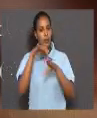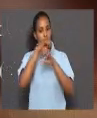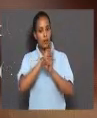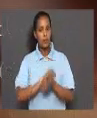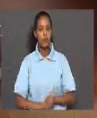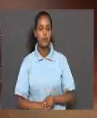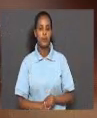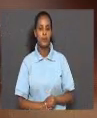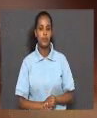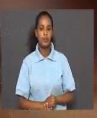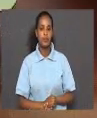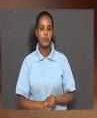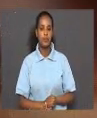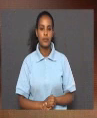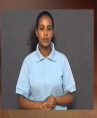Time's up.